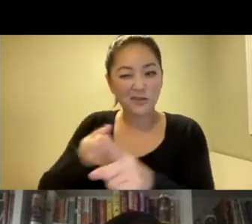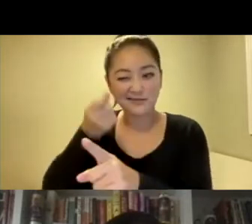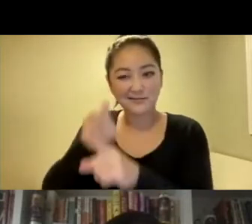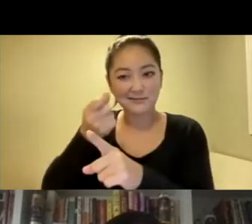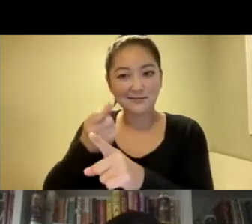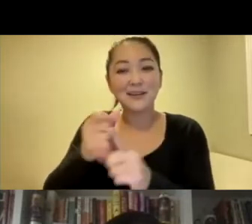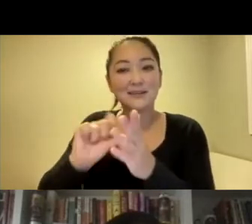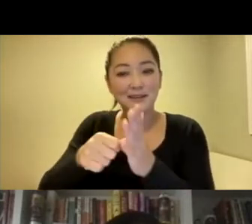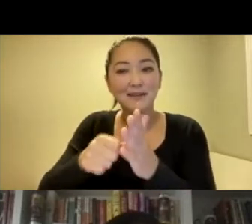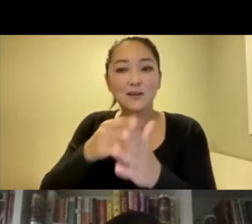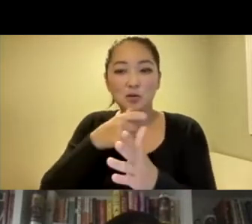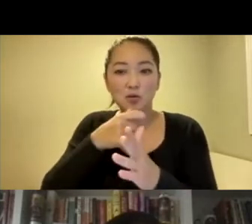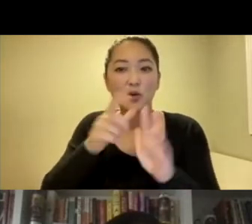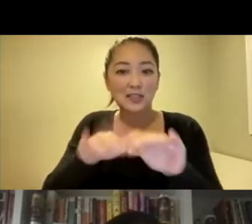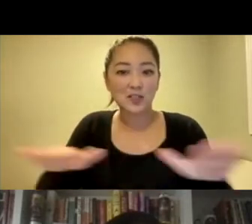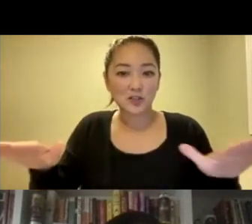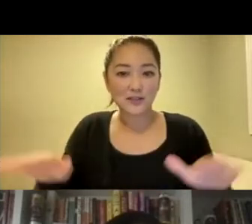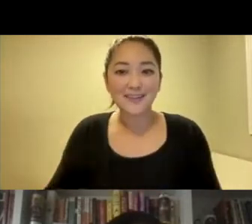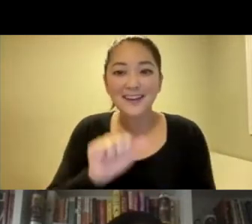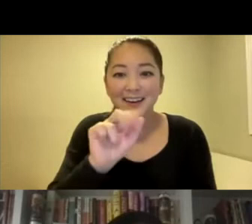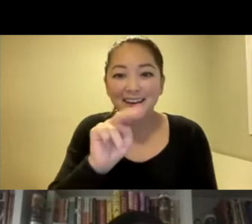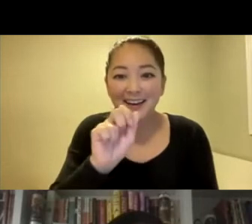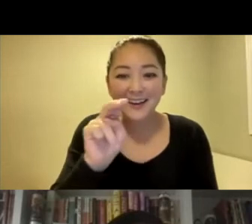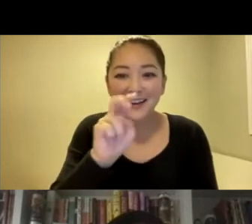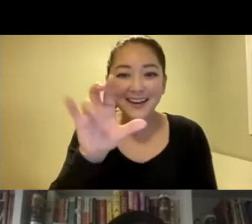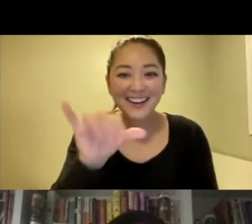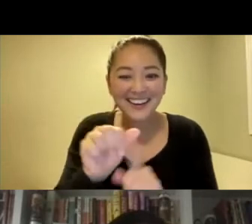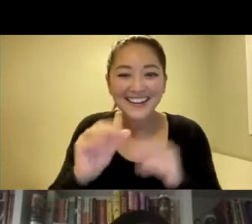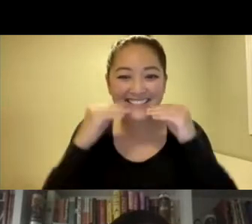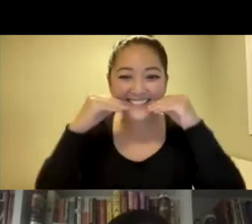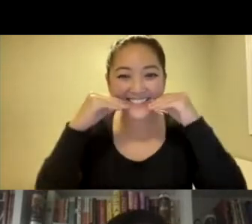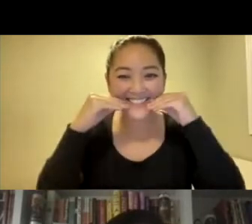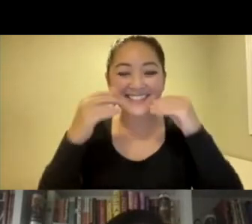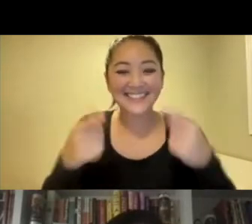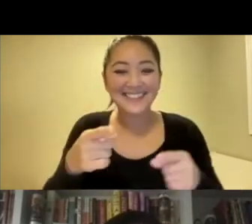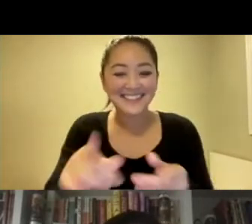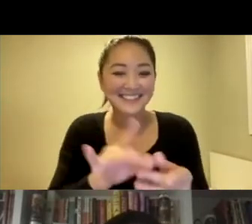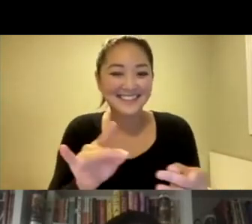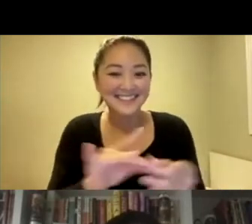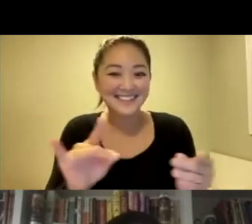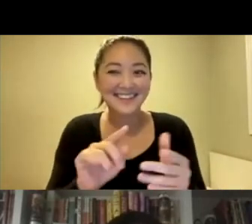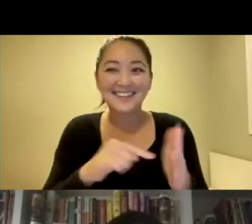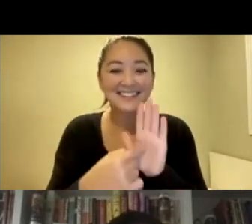Fantastic. I see that Ananya and Fiona smiled when you talked about Mixed Nuts. I have a feeling they know the show.